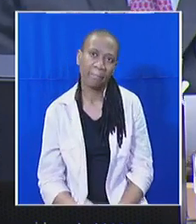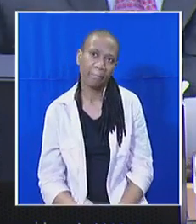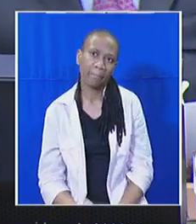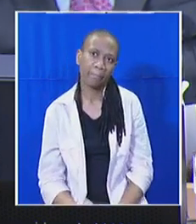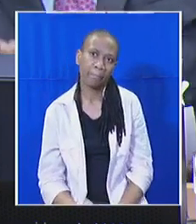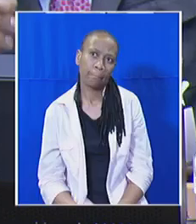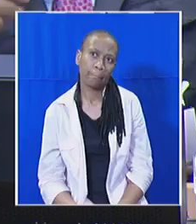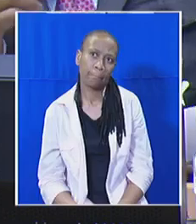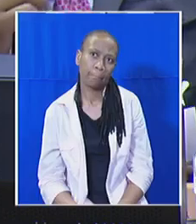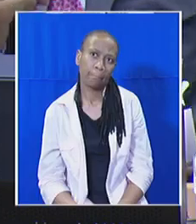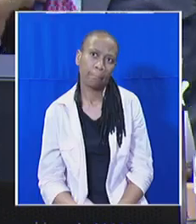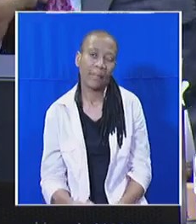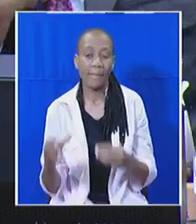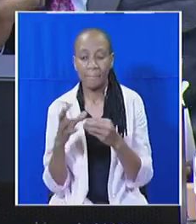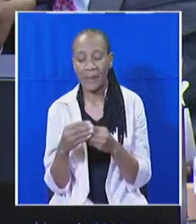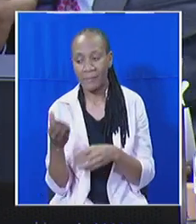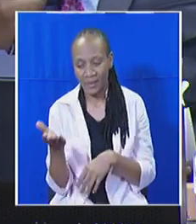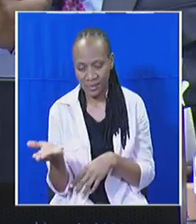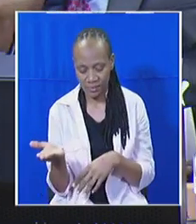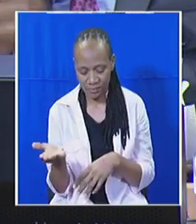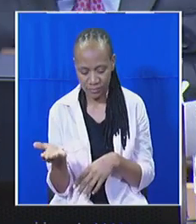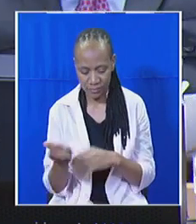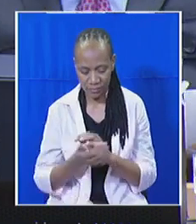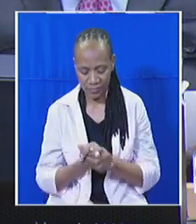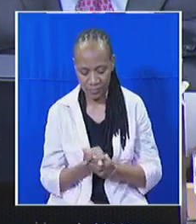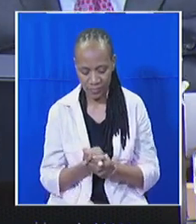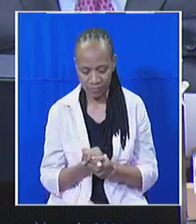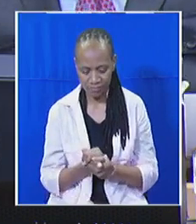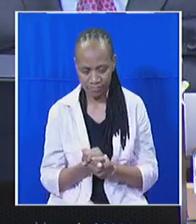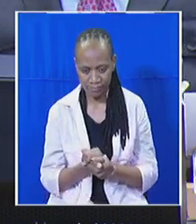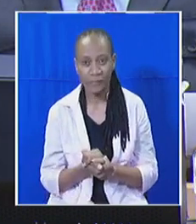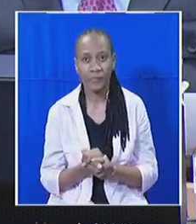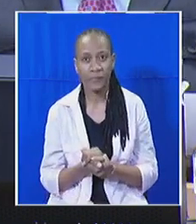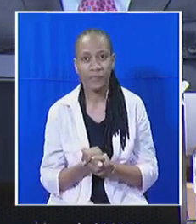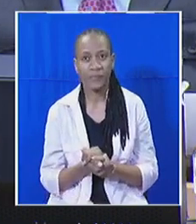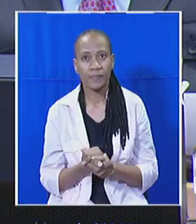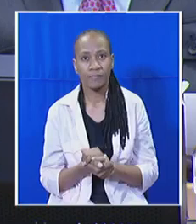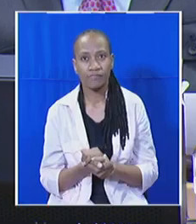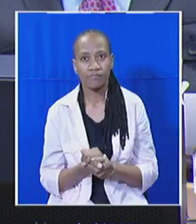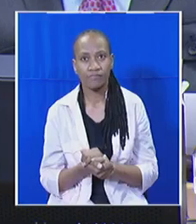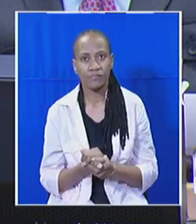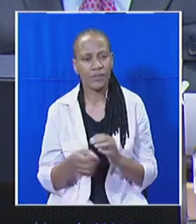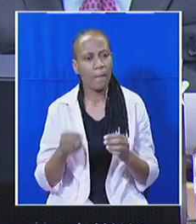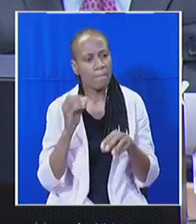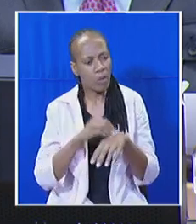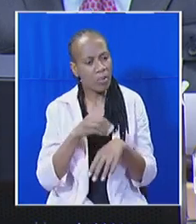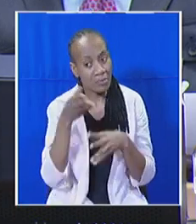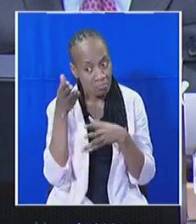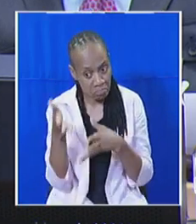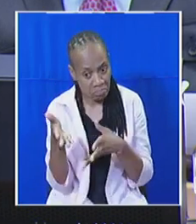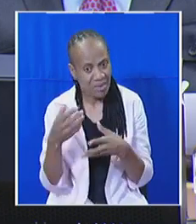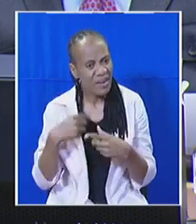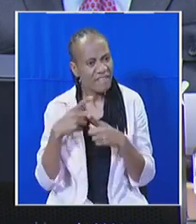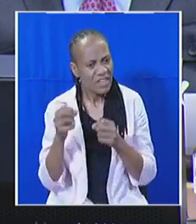Yeah. Honorable Member, I thought I spent time outlining this problem about